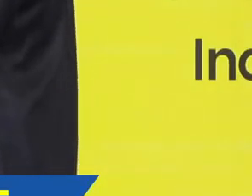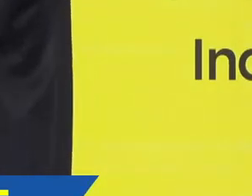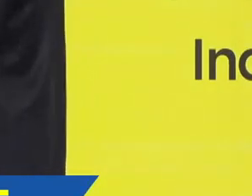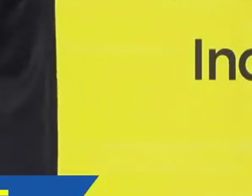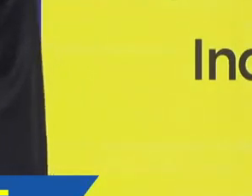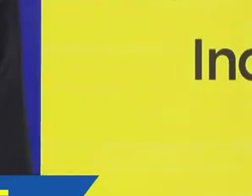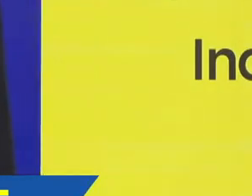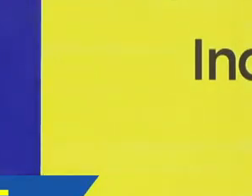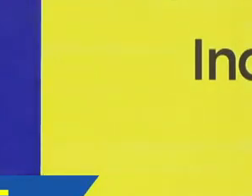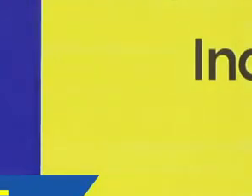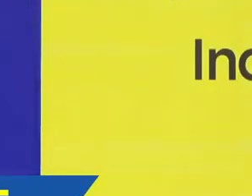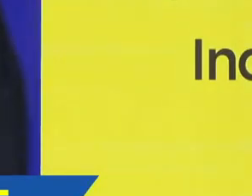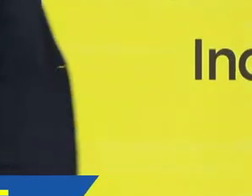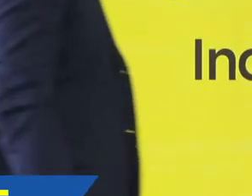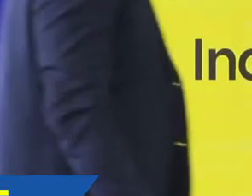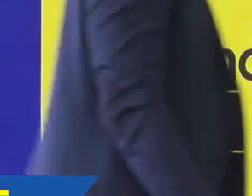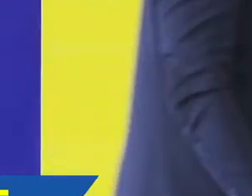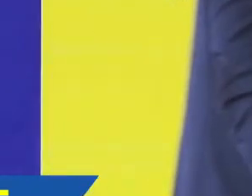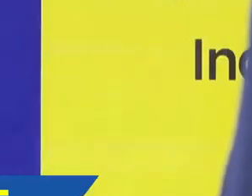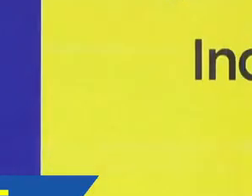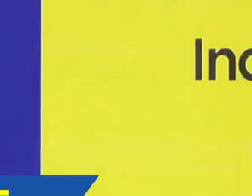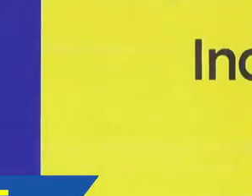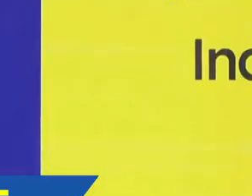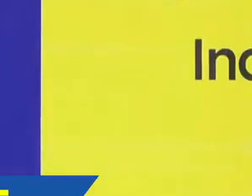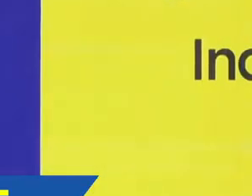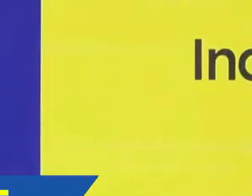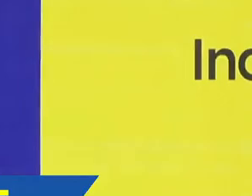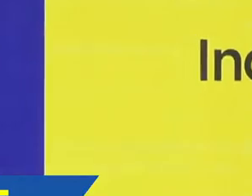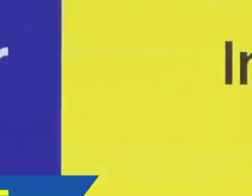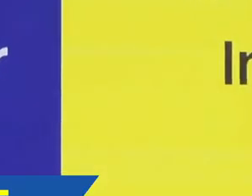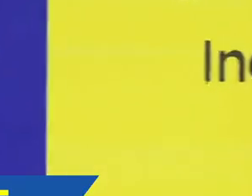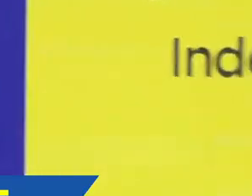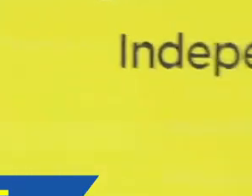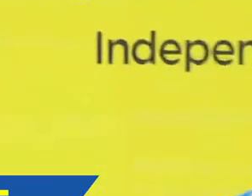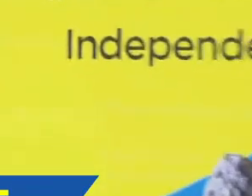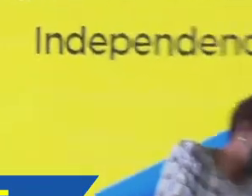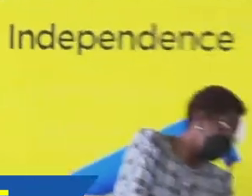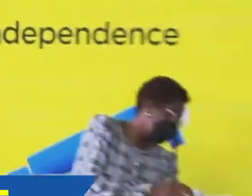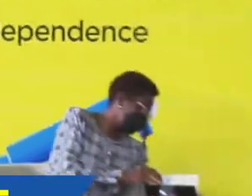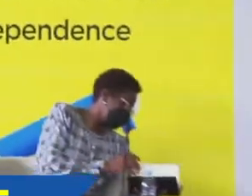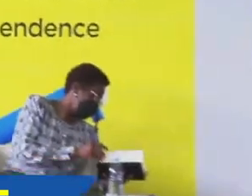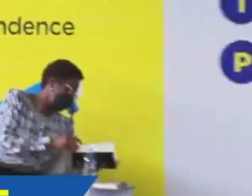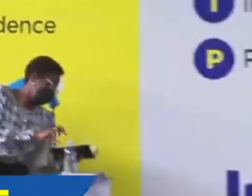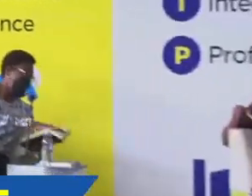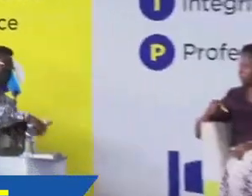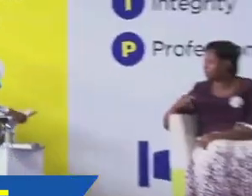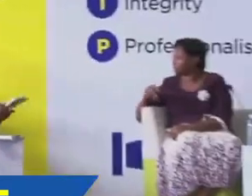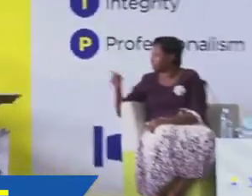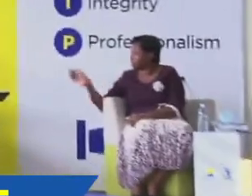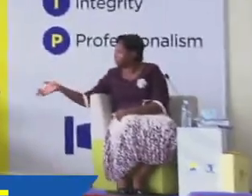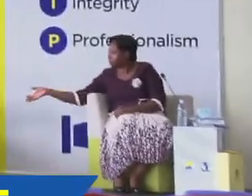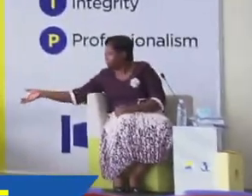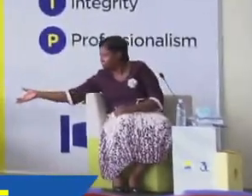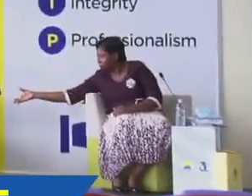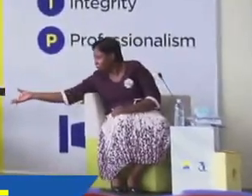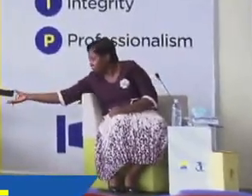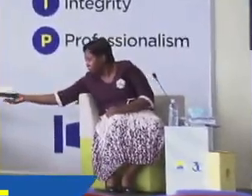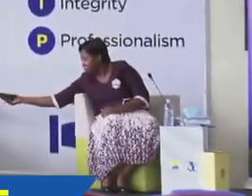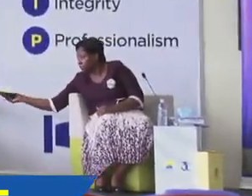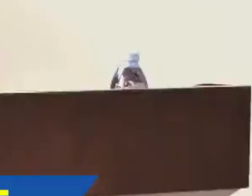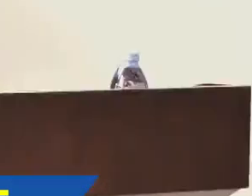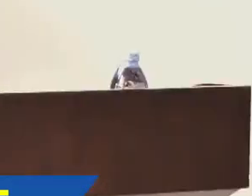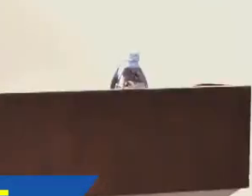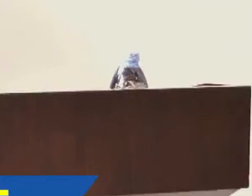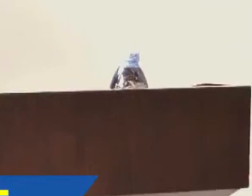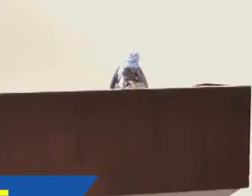Okay, thank you very much, ladies and gentlemen. I don't know if the Commissioner General has something to say. Okay, good. So we are headed for lunch, and